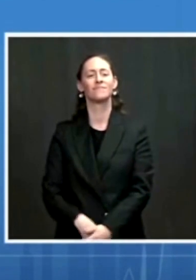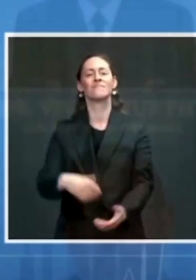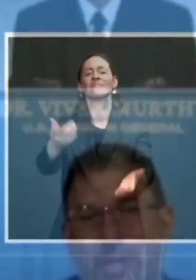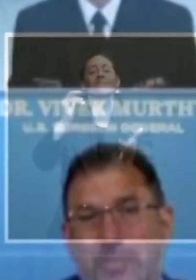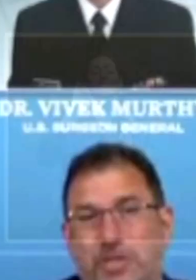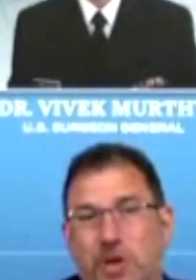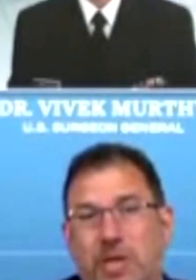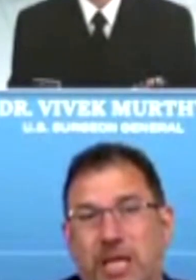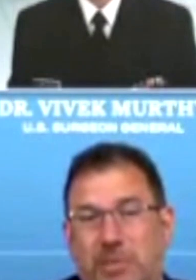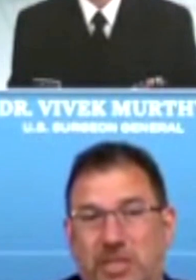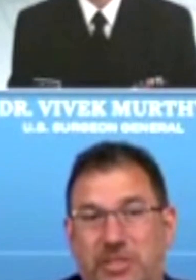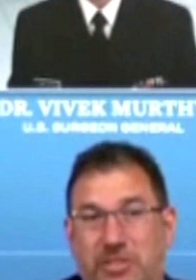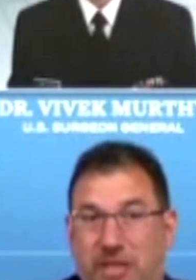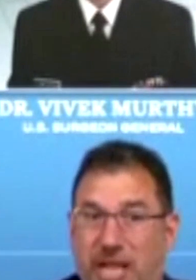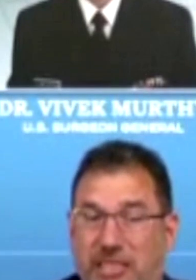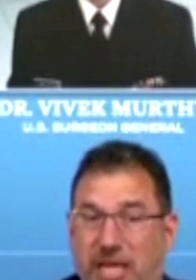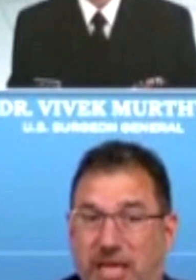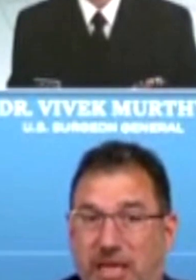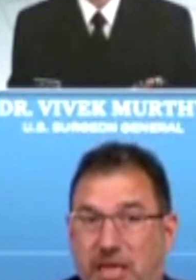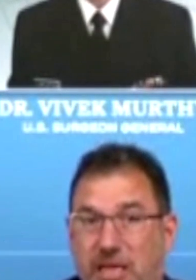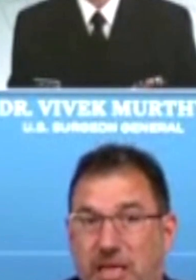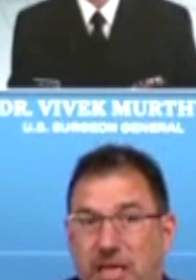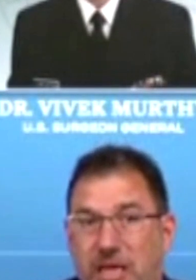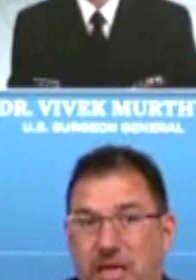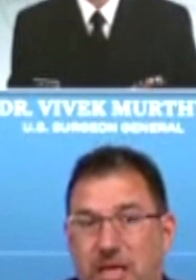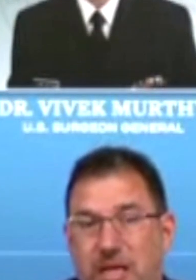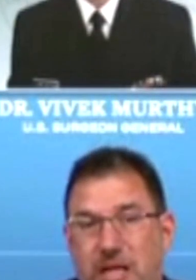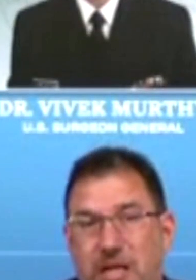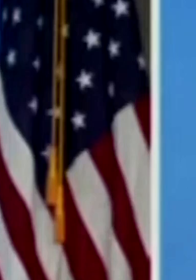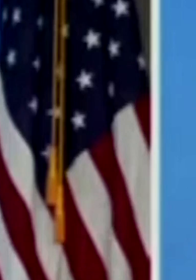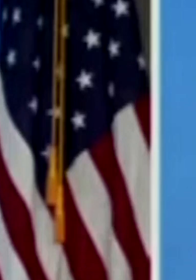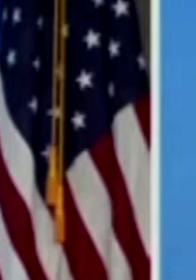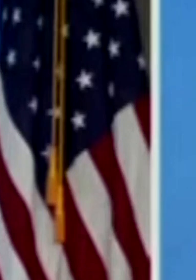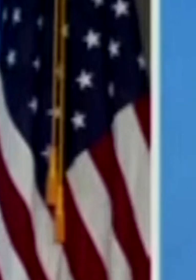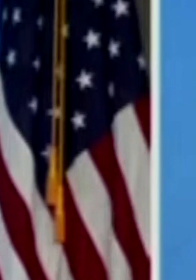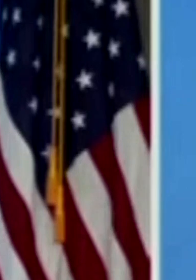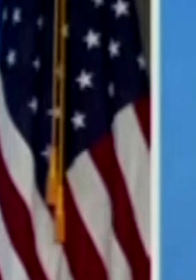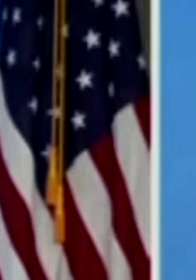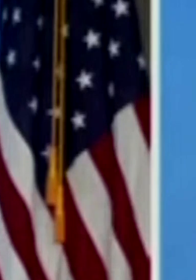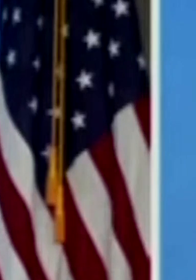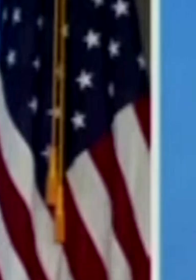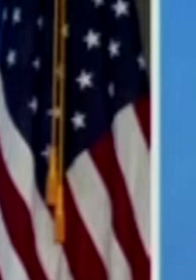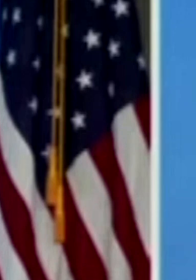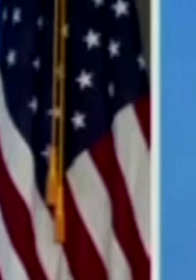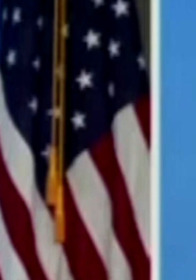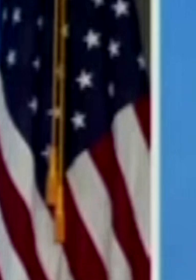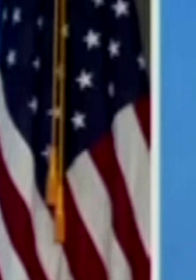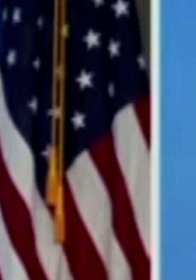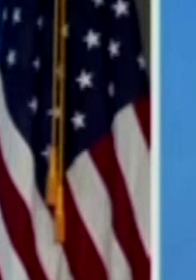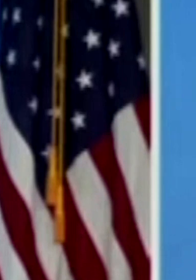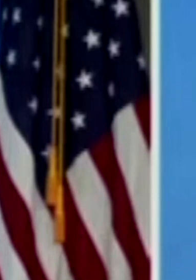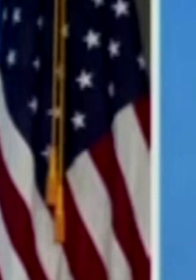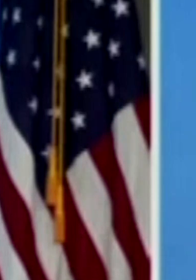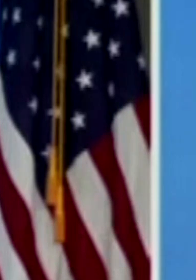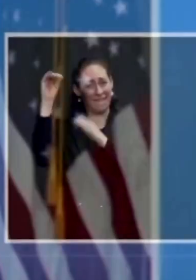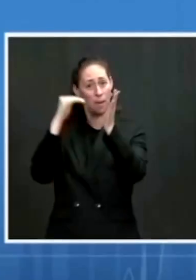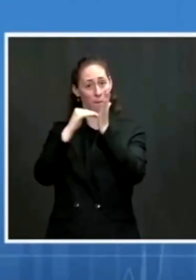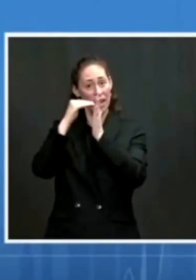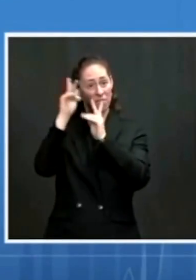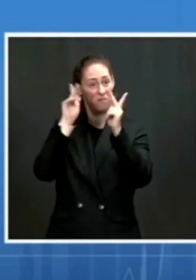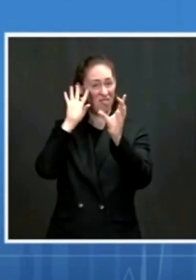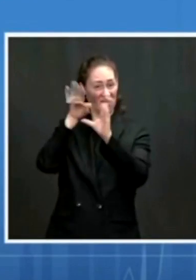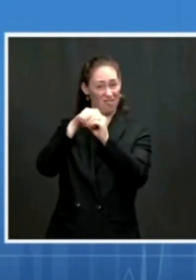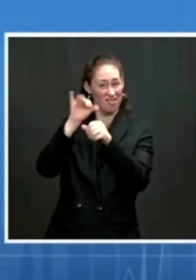team. As his cohorts, Dr. Anthony Fauci and CDC Director Rochelle Walensky giggled behind him.